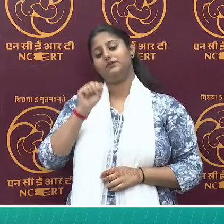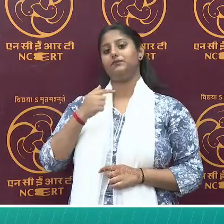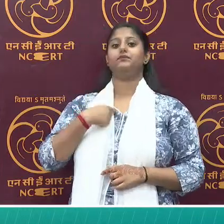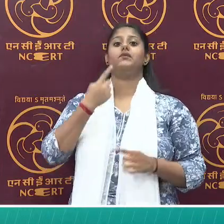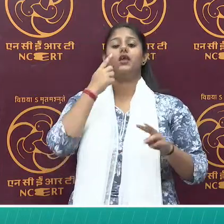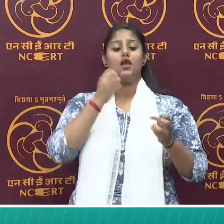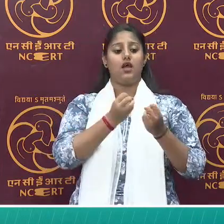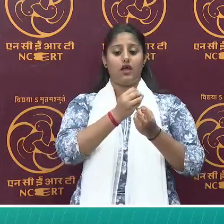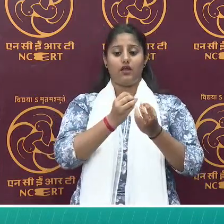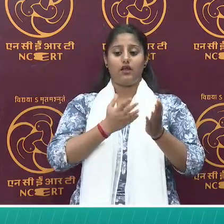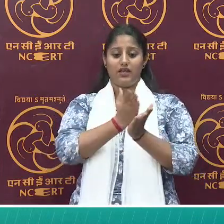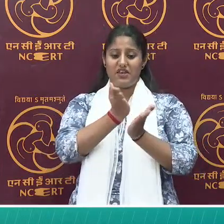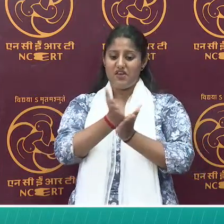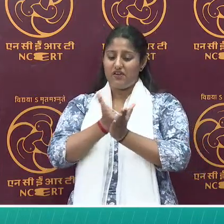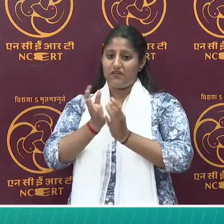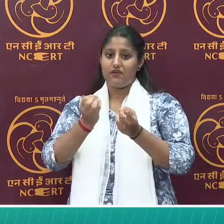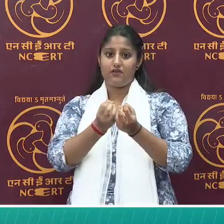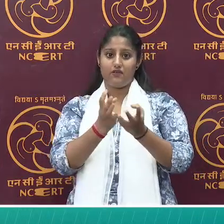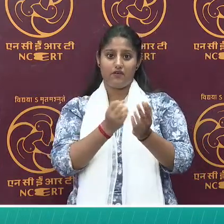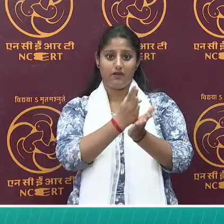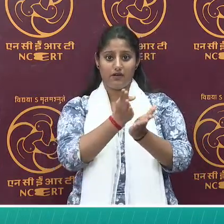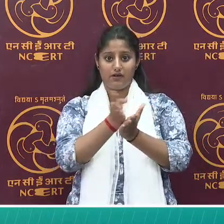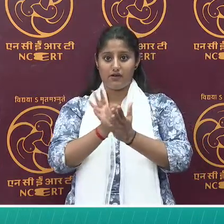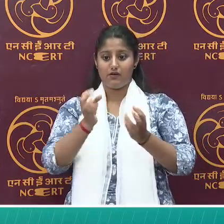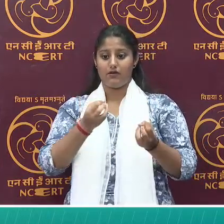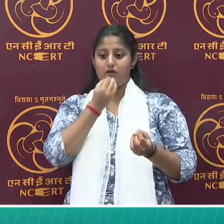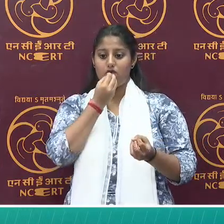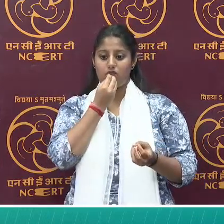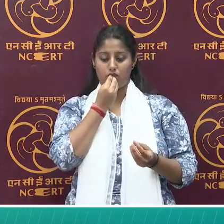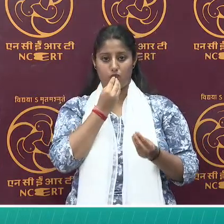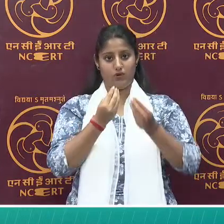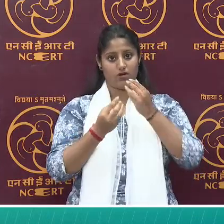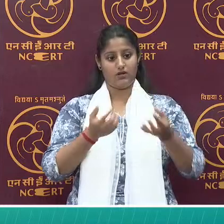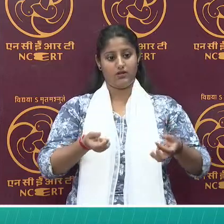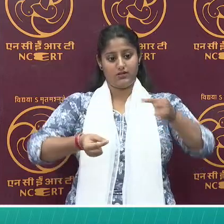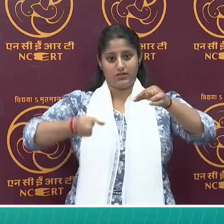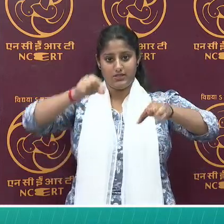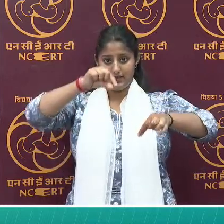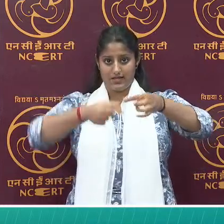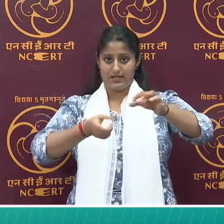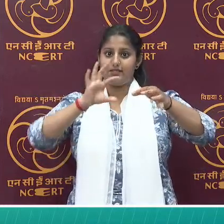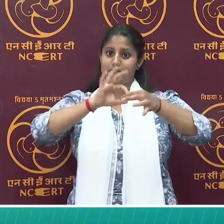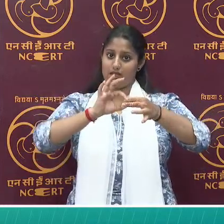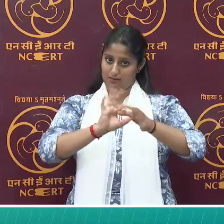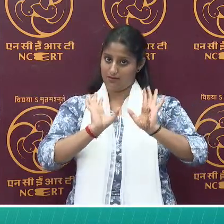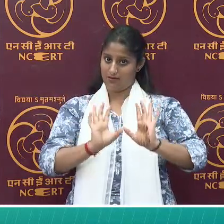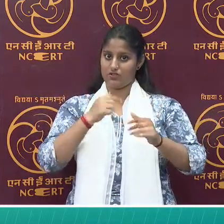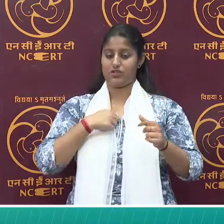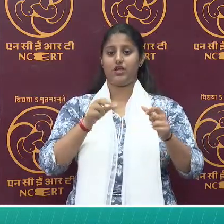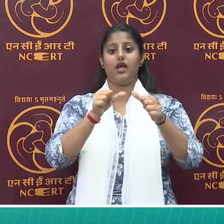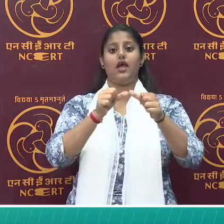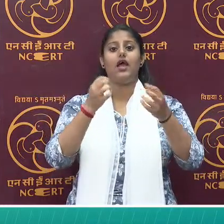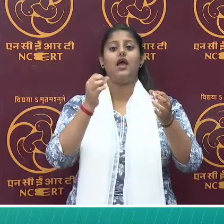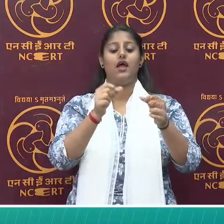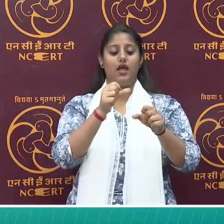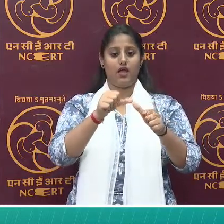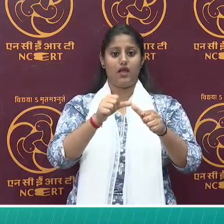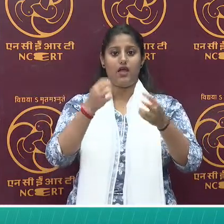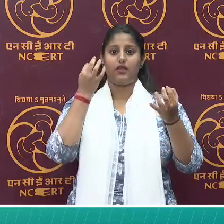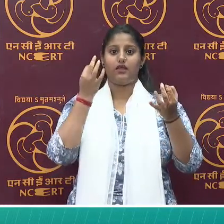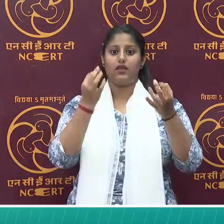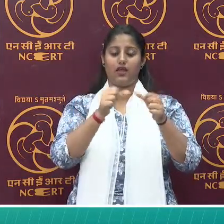different variety of food, it is a part of science that is called as agriculture.